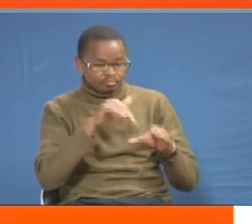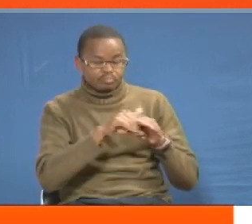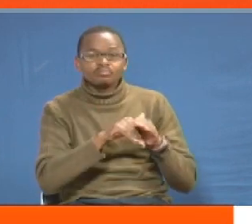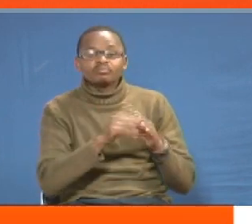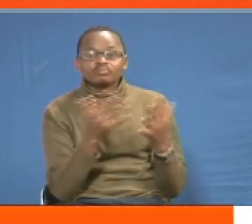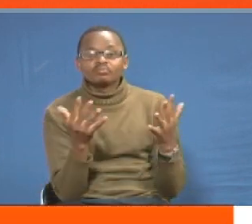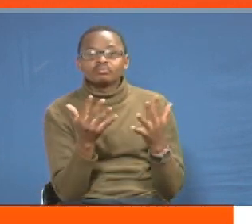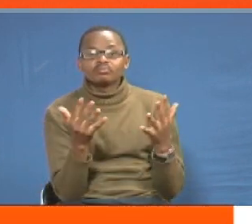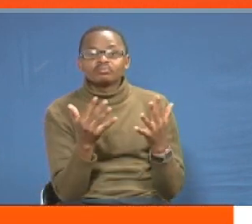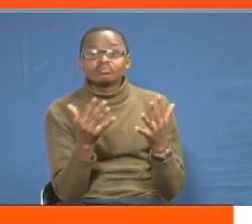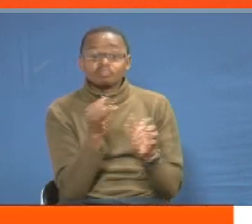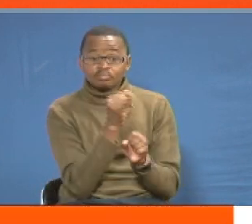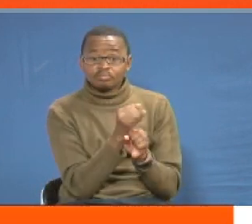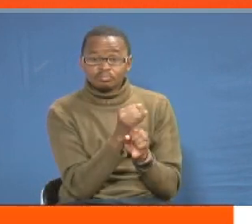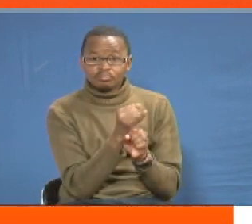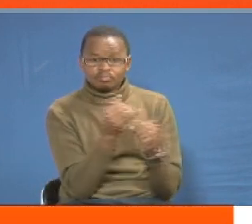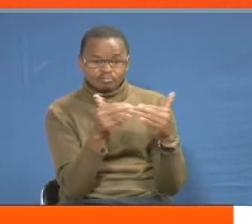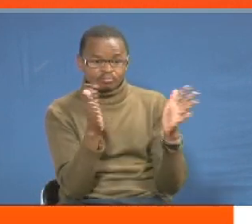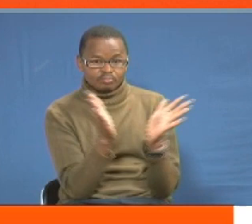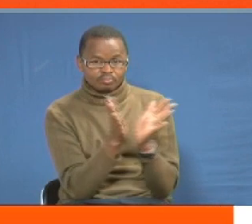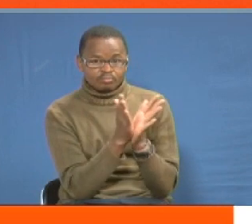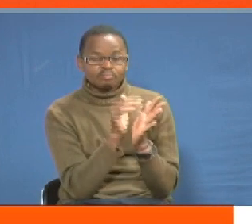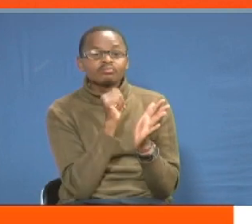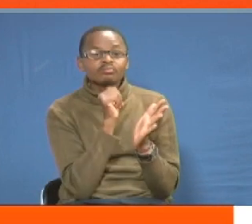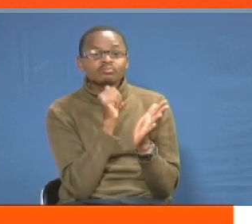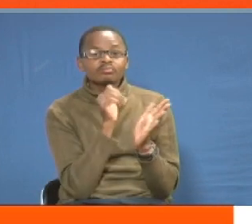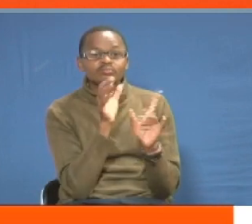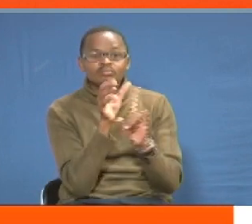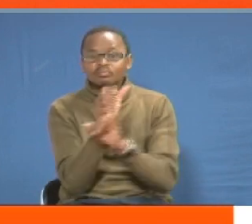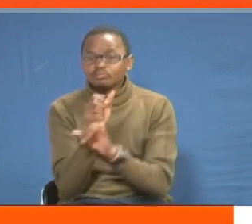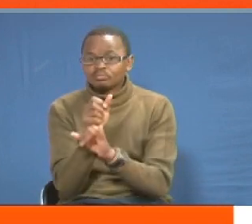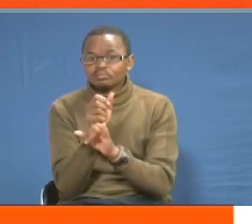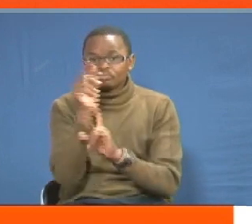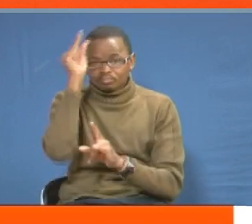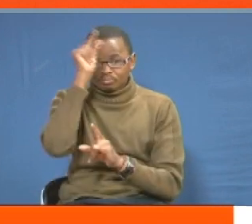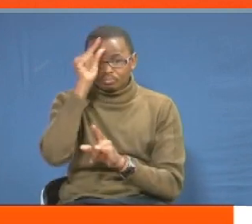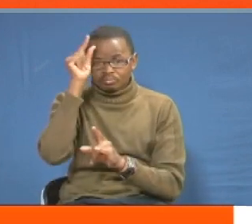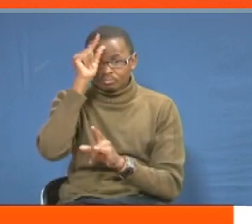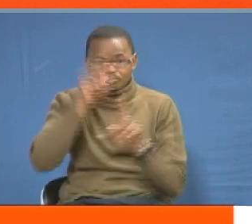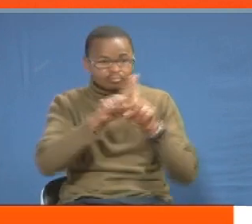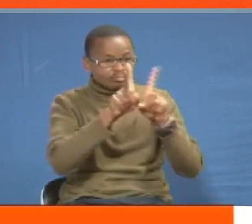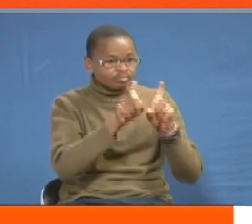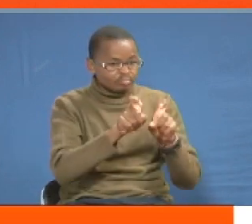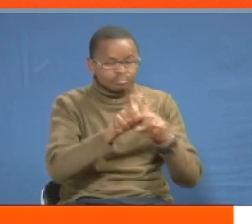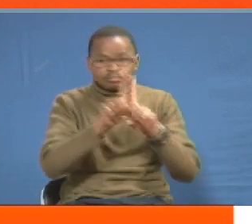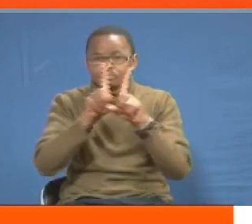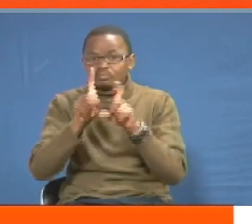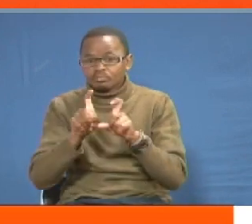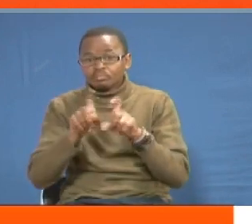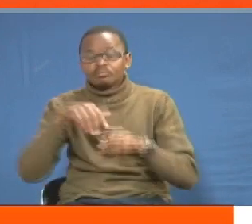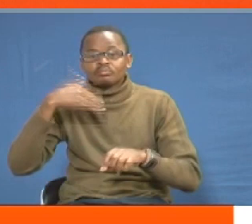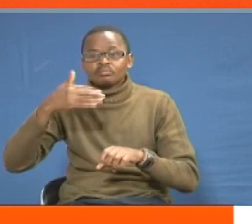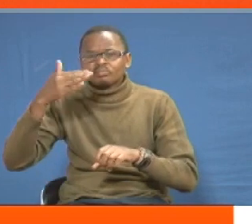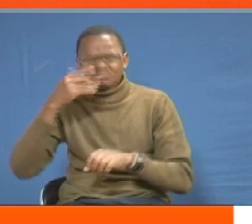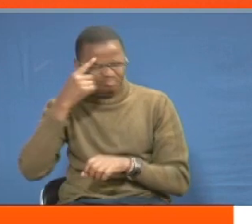especially in areas where we work, that the communities could not reach out to the government to query, to question. And